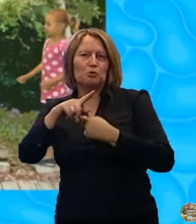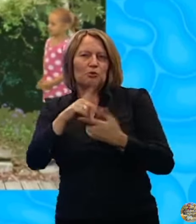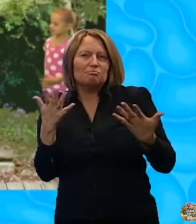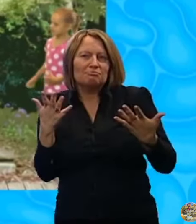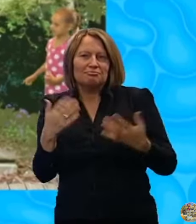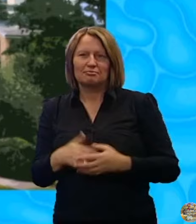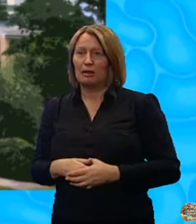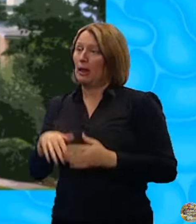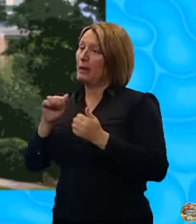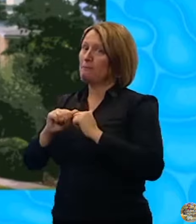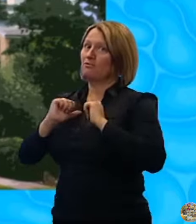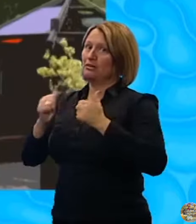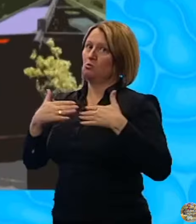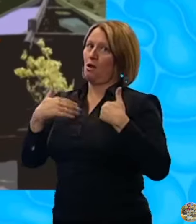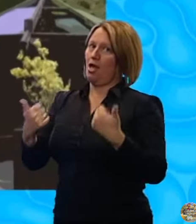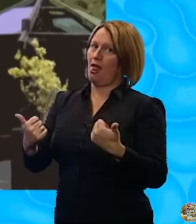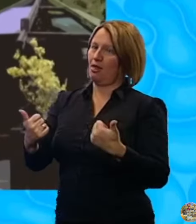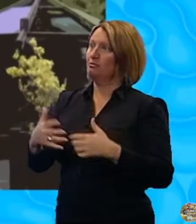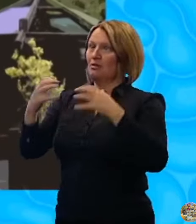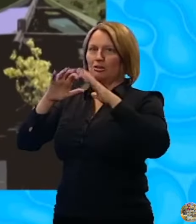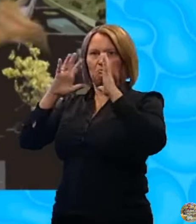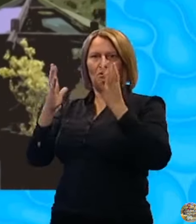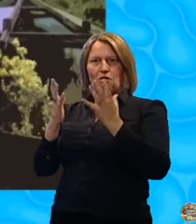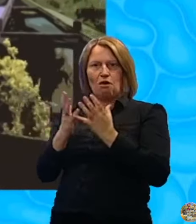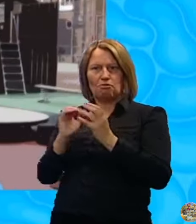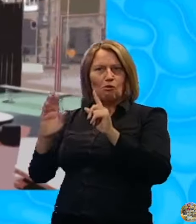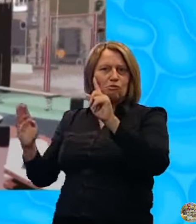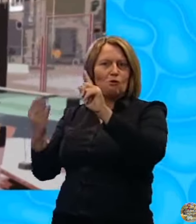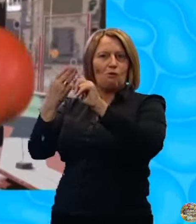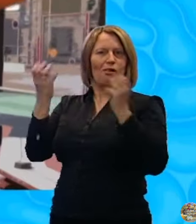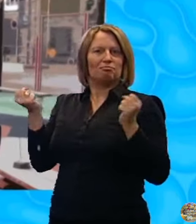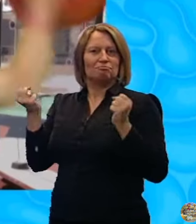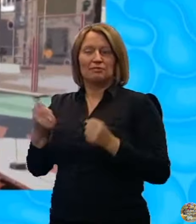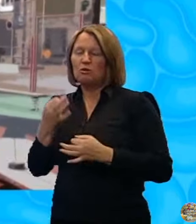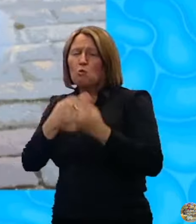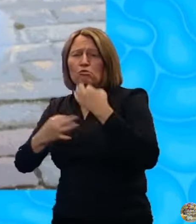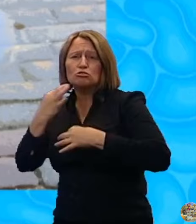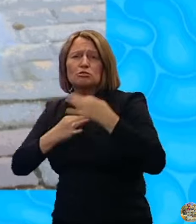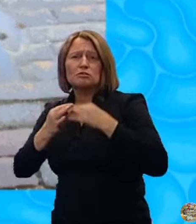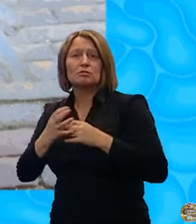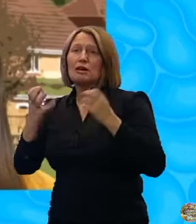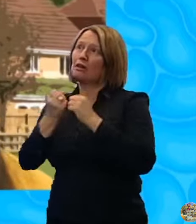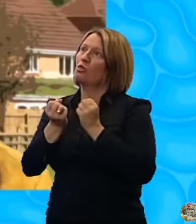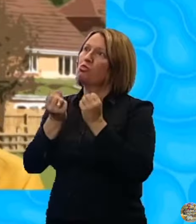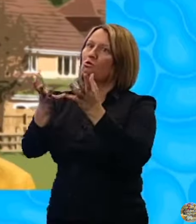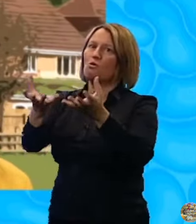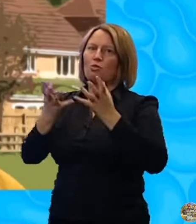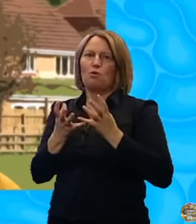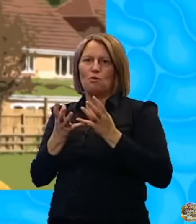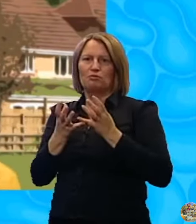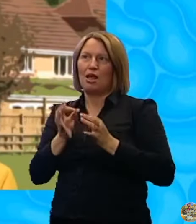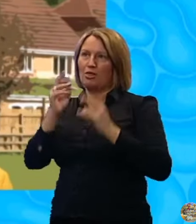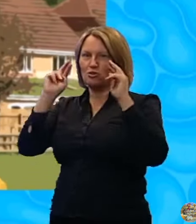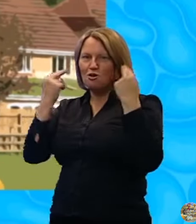you can keep fit and well. Catch that ball, yeah, it's your goal. Give me questions, catch and through. Healthy